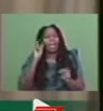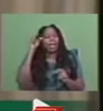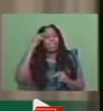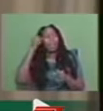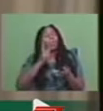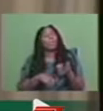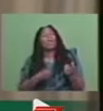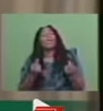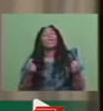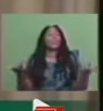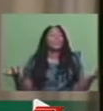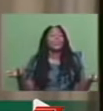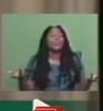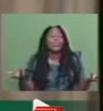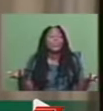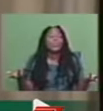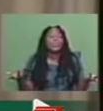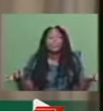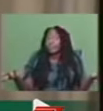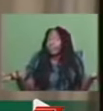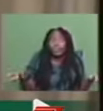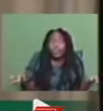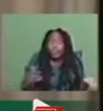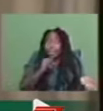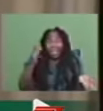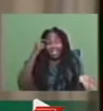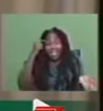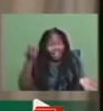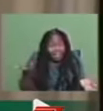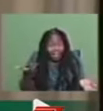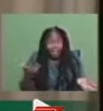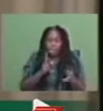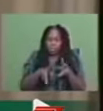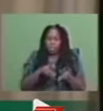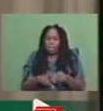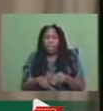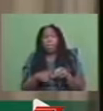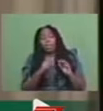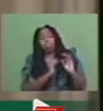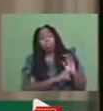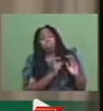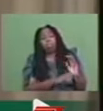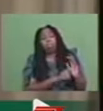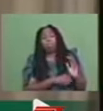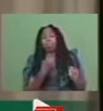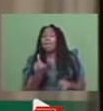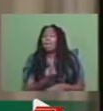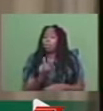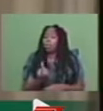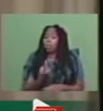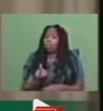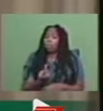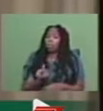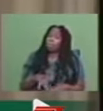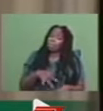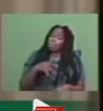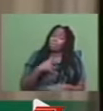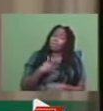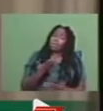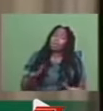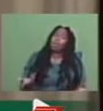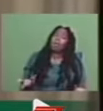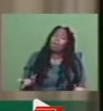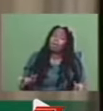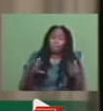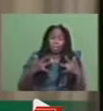as remote workers for their employer, but they must also tutor for online education their children, and still undertake everyday household